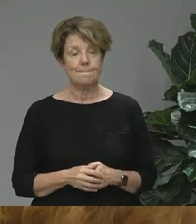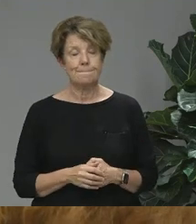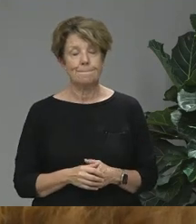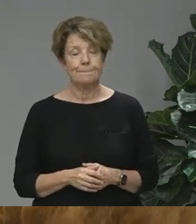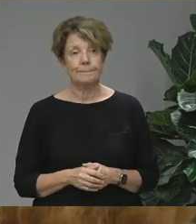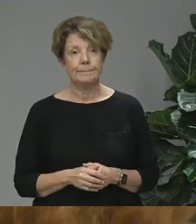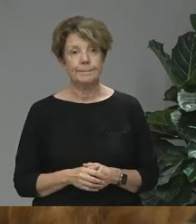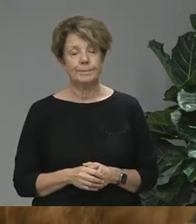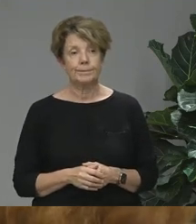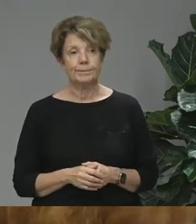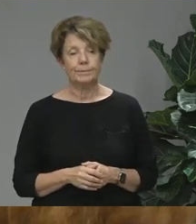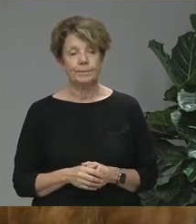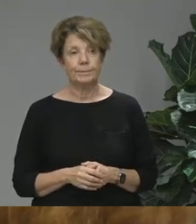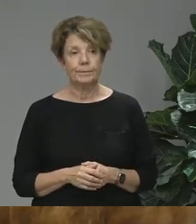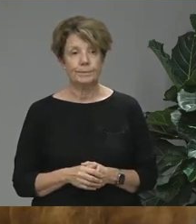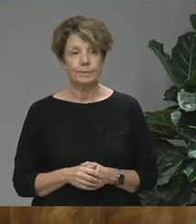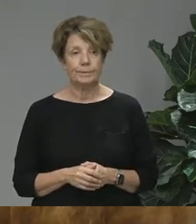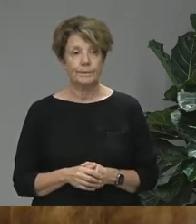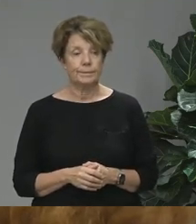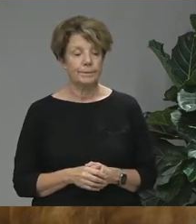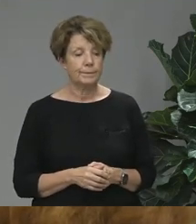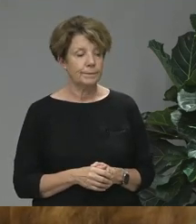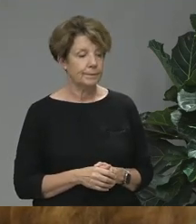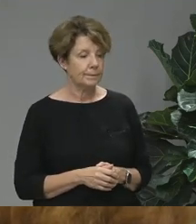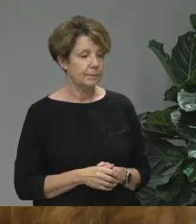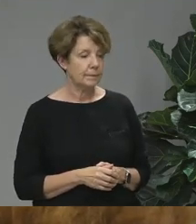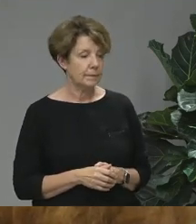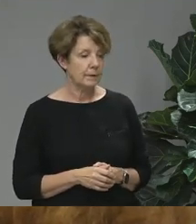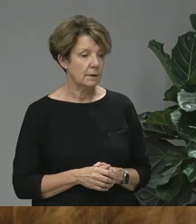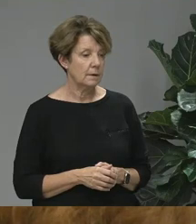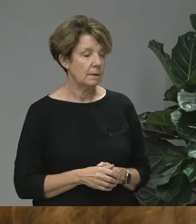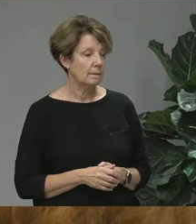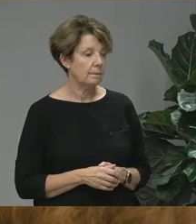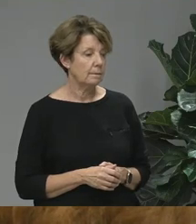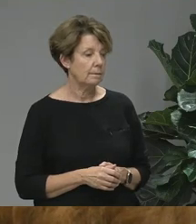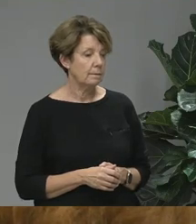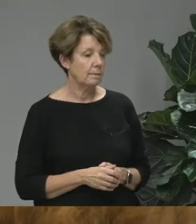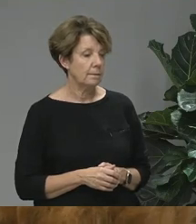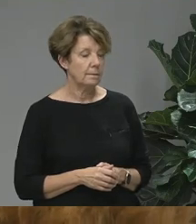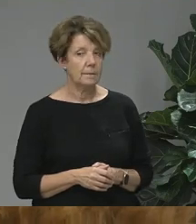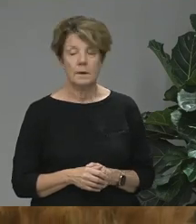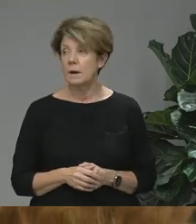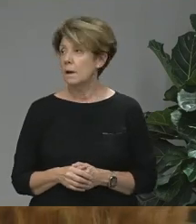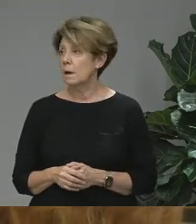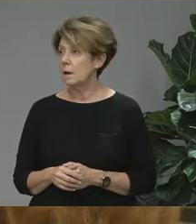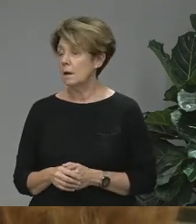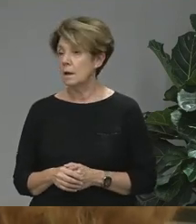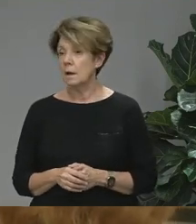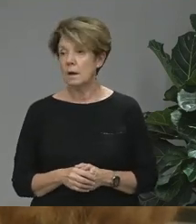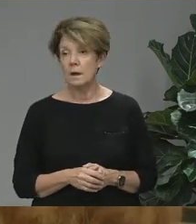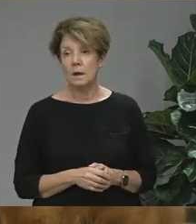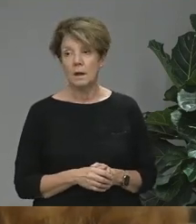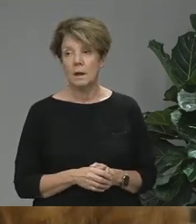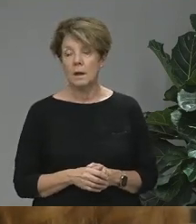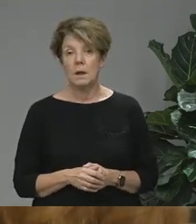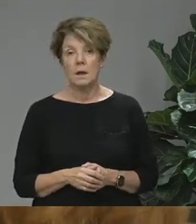I have to say that it's something I would prefer